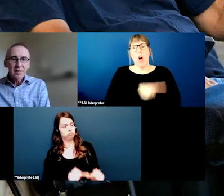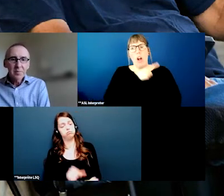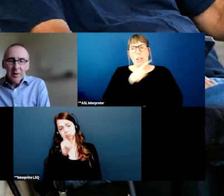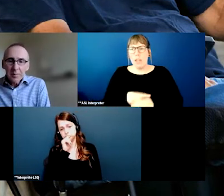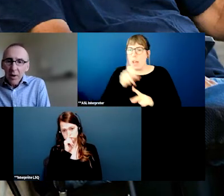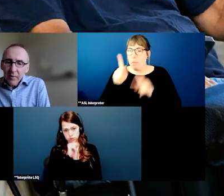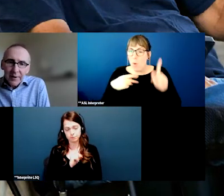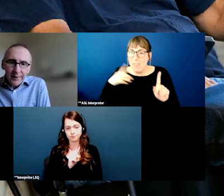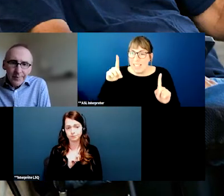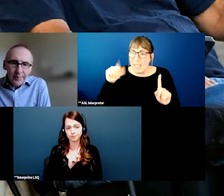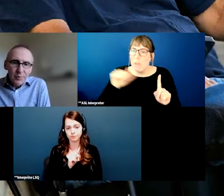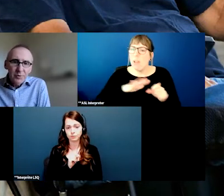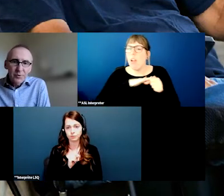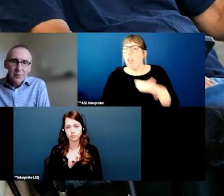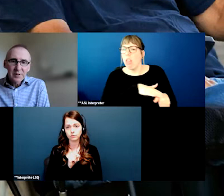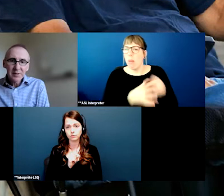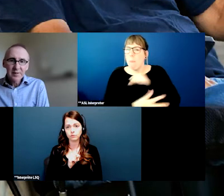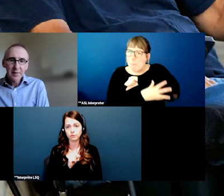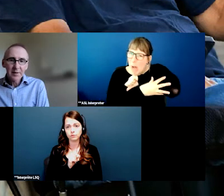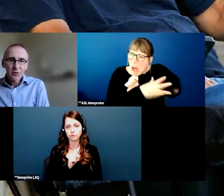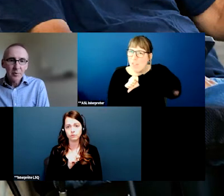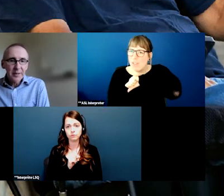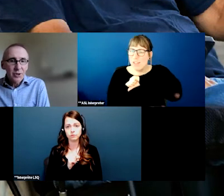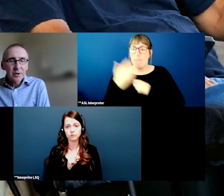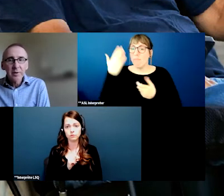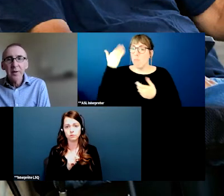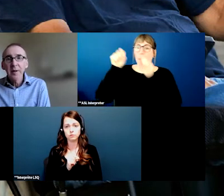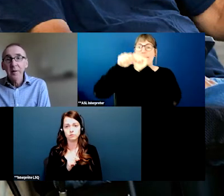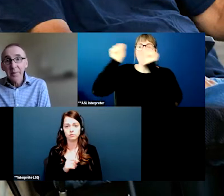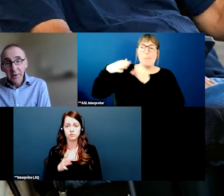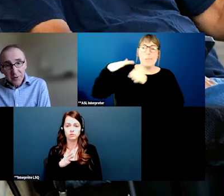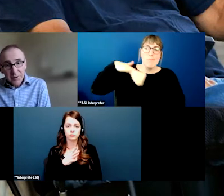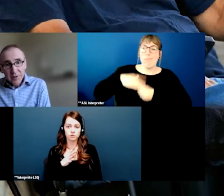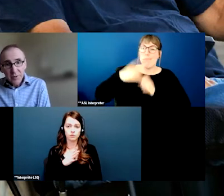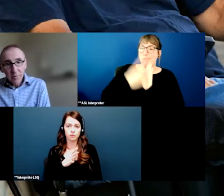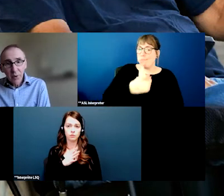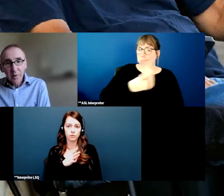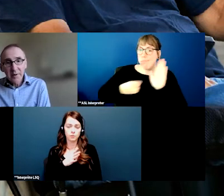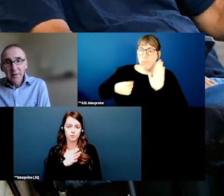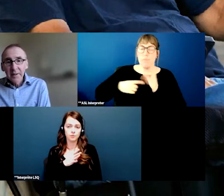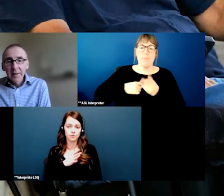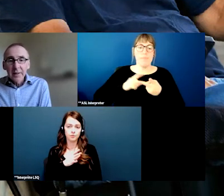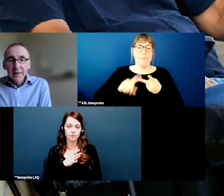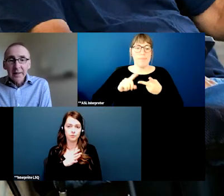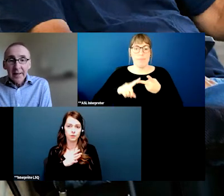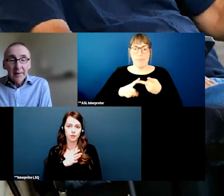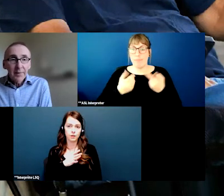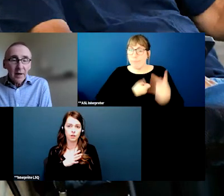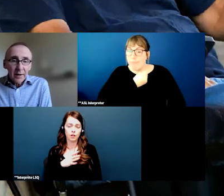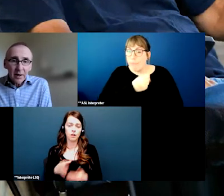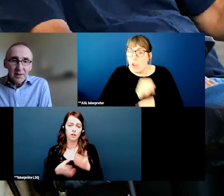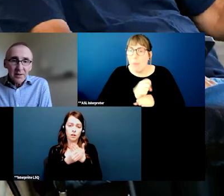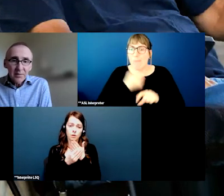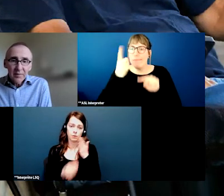endemic of disability poverty due to systemic discrimination, barriers to employment, and the high cost of living